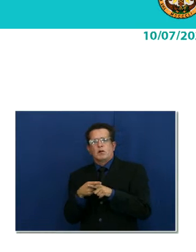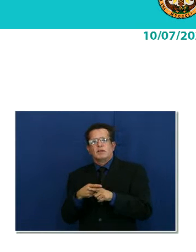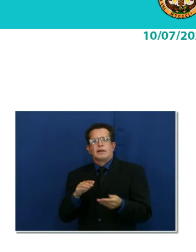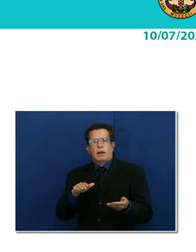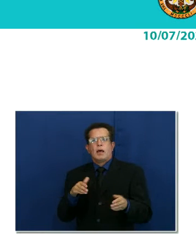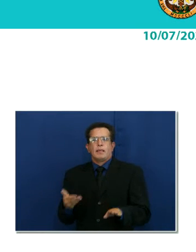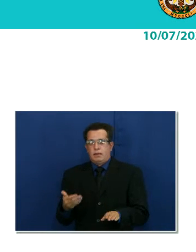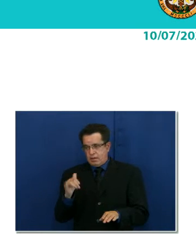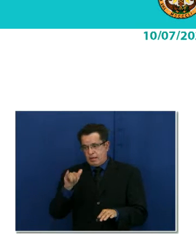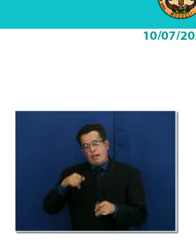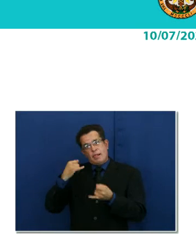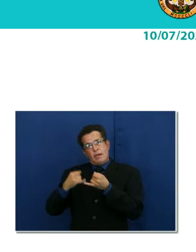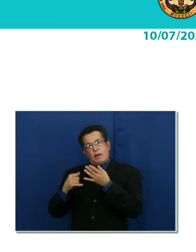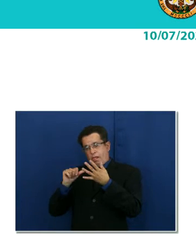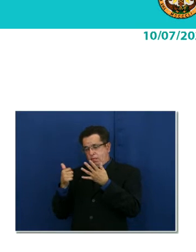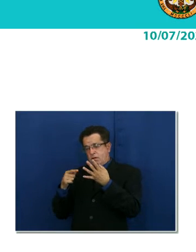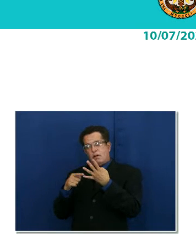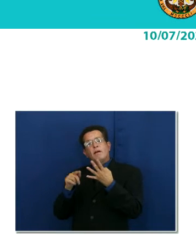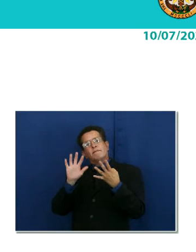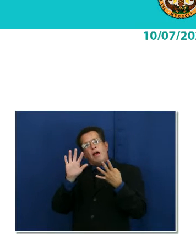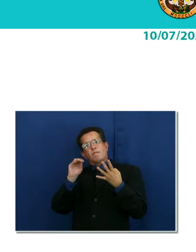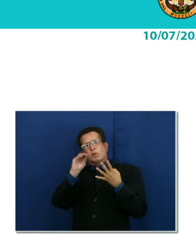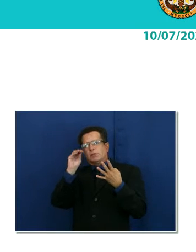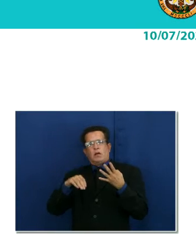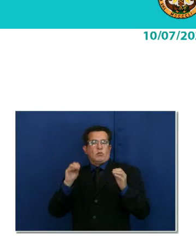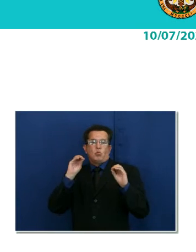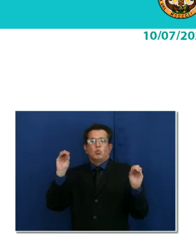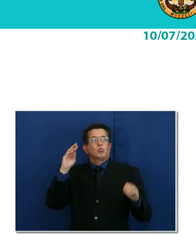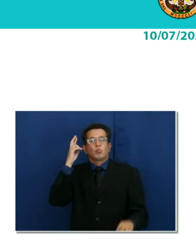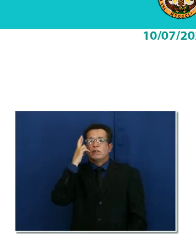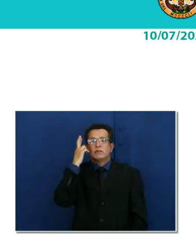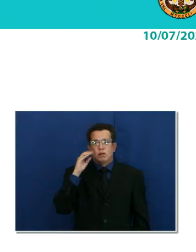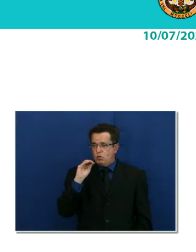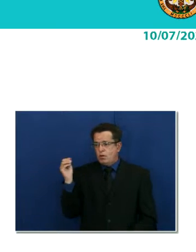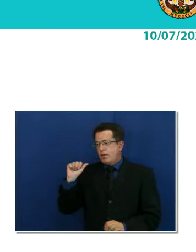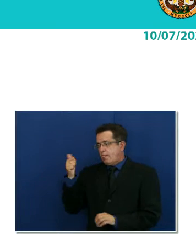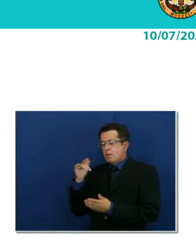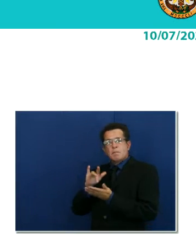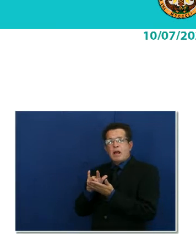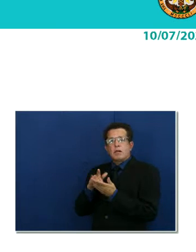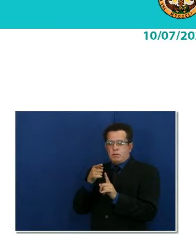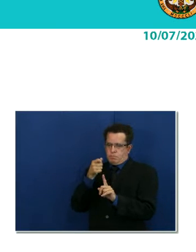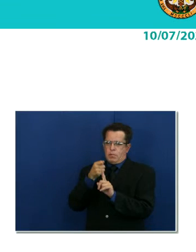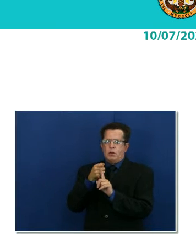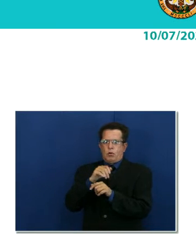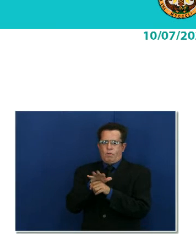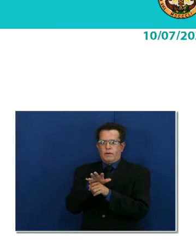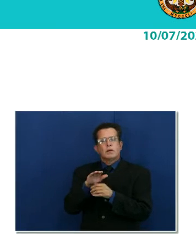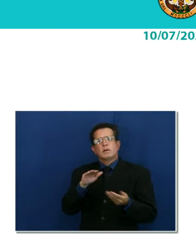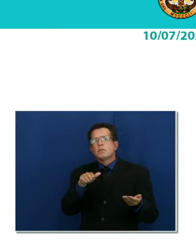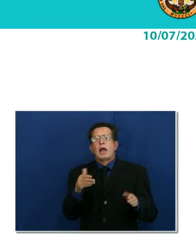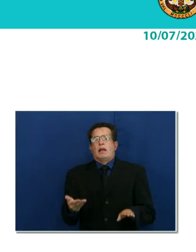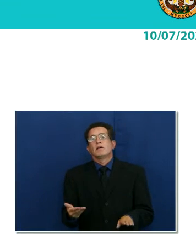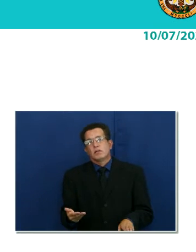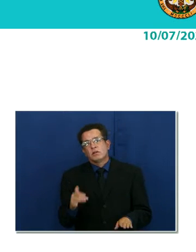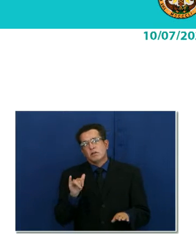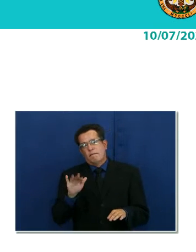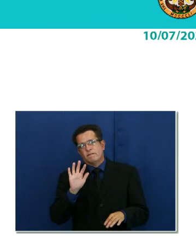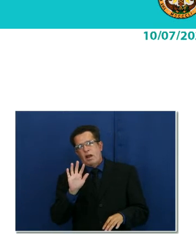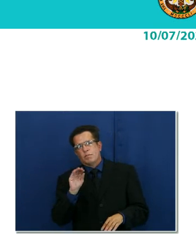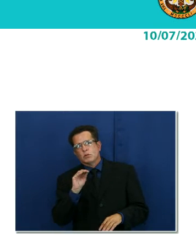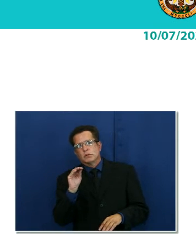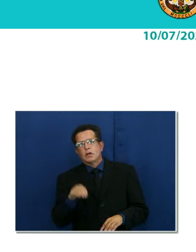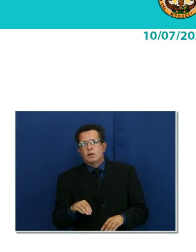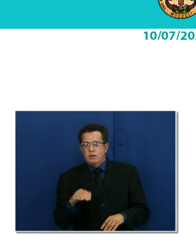37, or 5%, did not have any underlying medical conditions. And as a reminder, again, the top